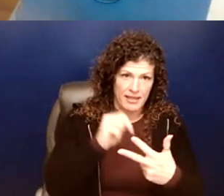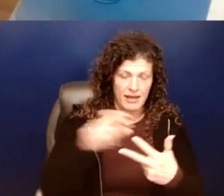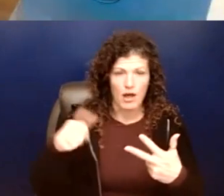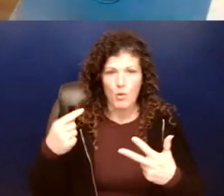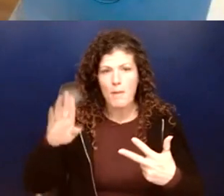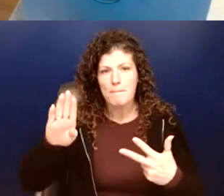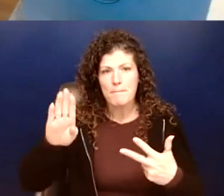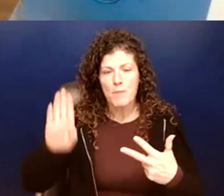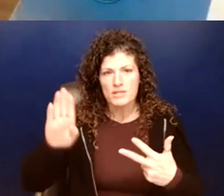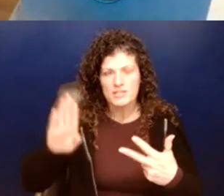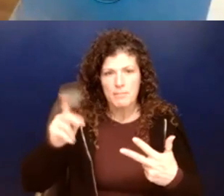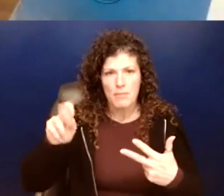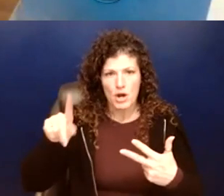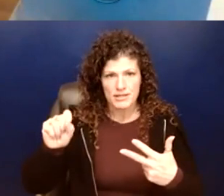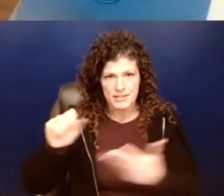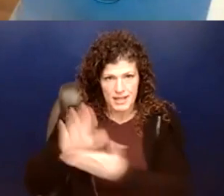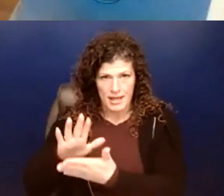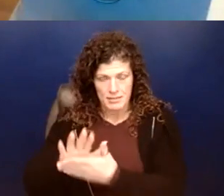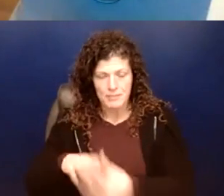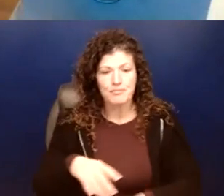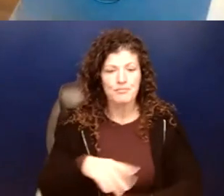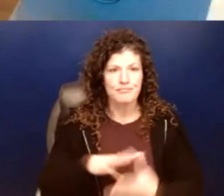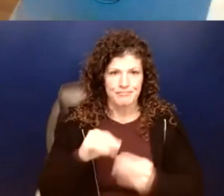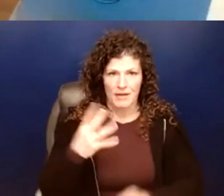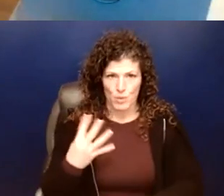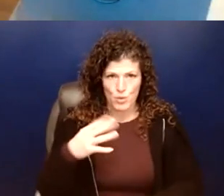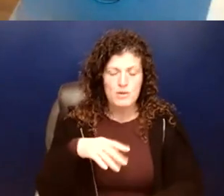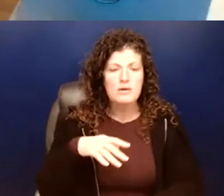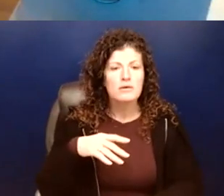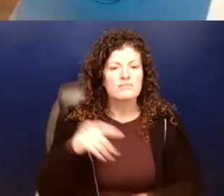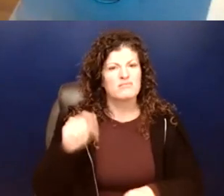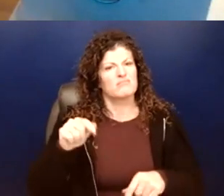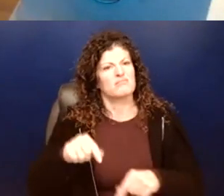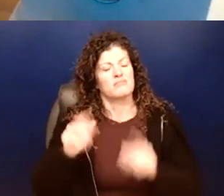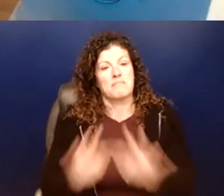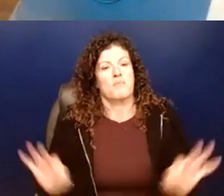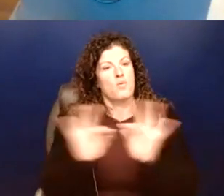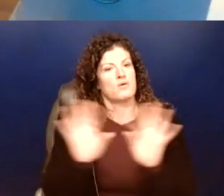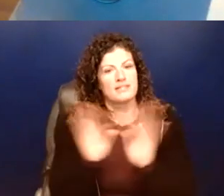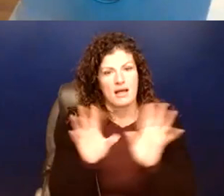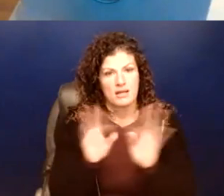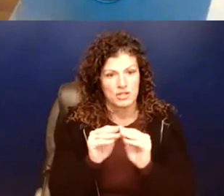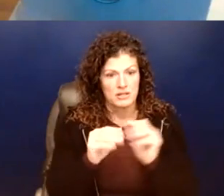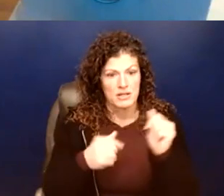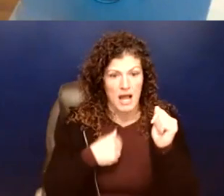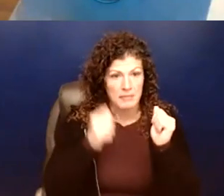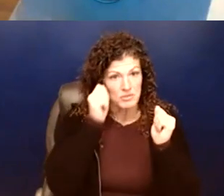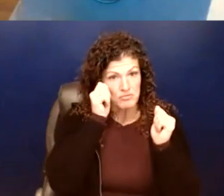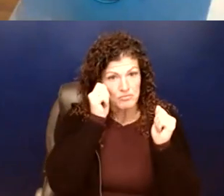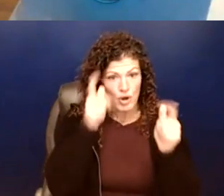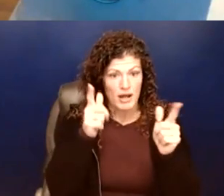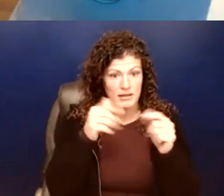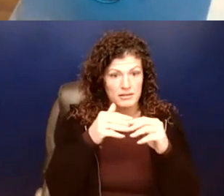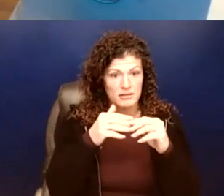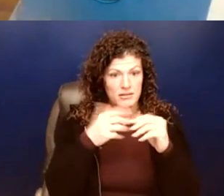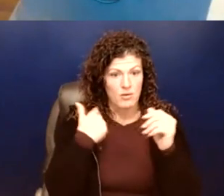Academy. This definitely is such an important session that we are holding, and I'm very surprised that we have